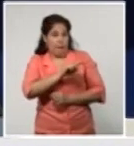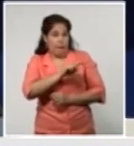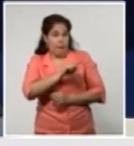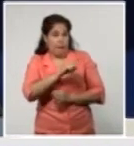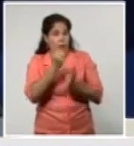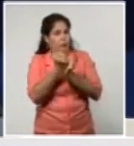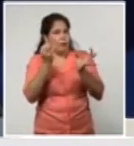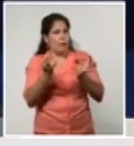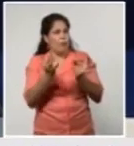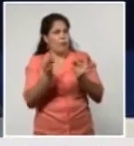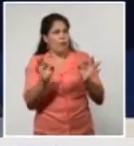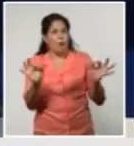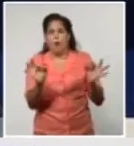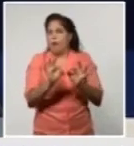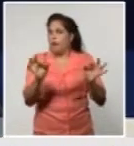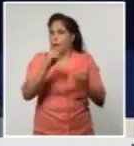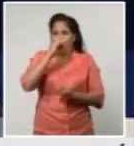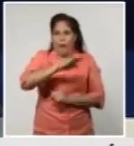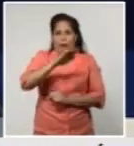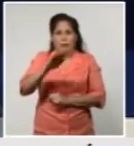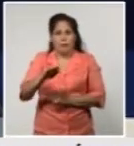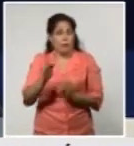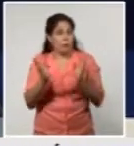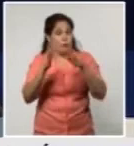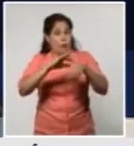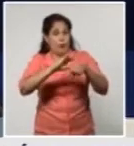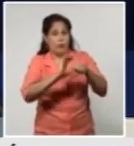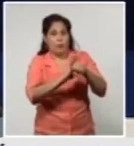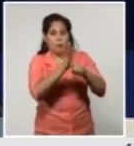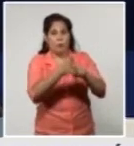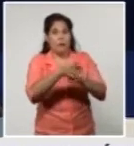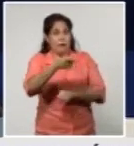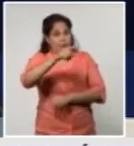to 59, and 2 cases in the group of 60